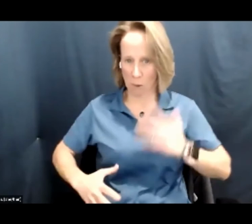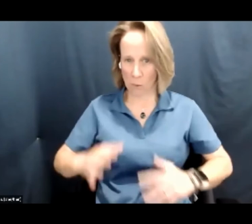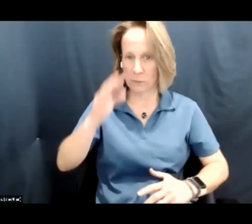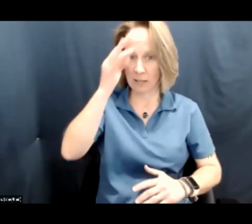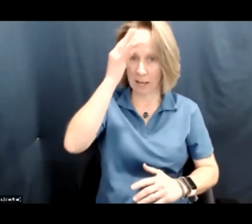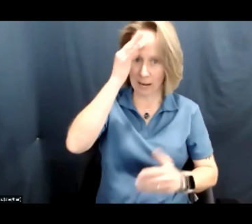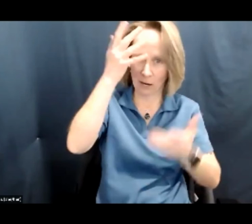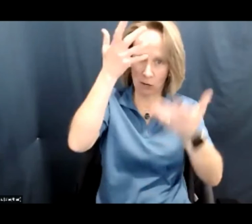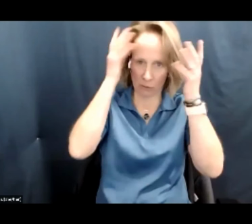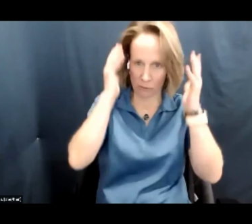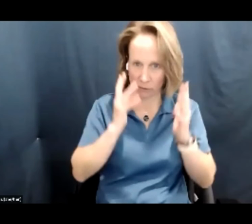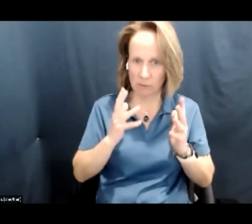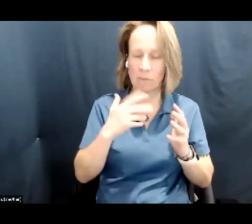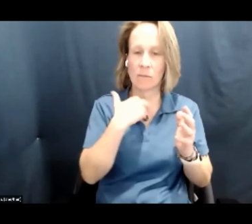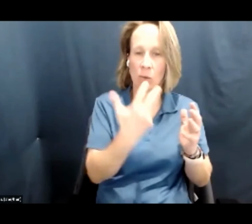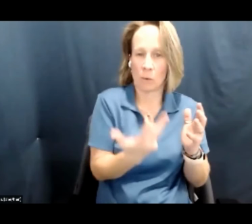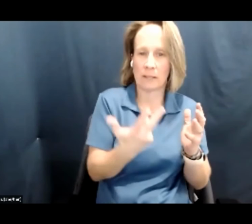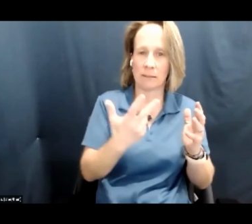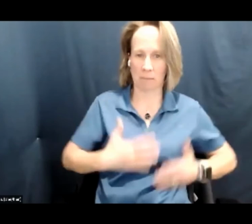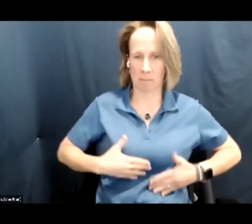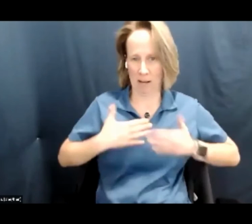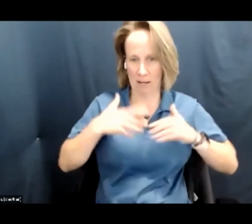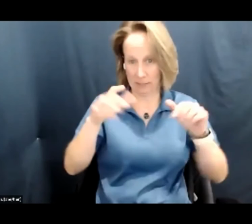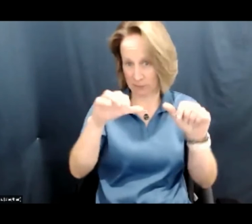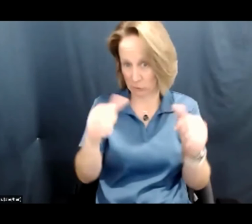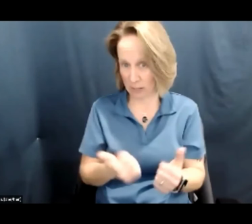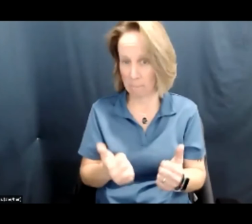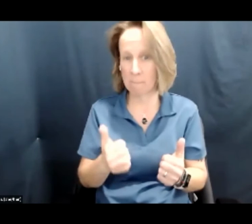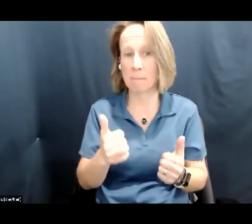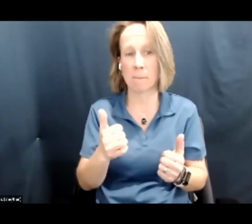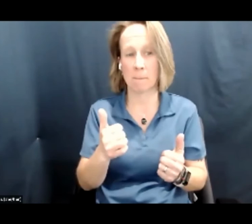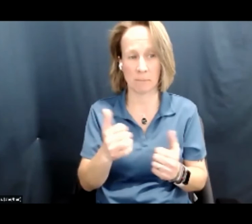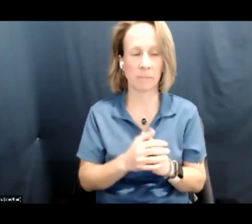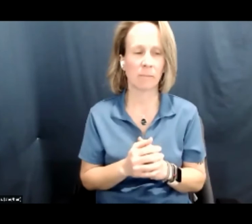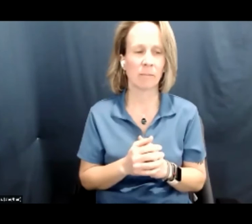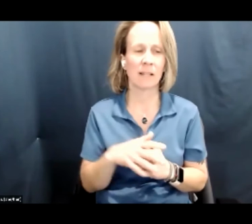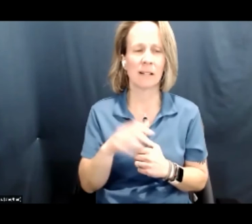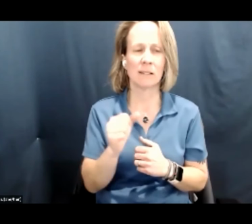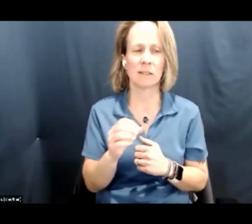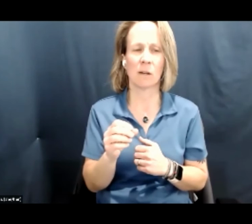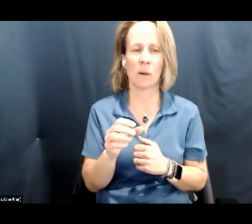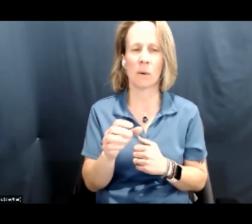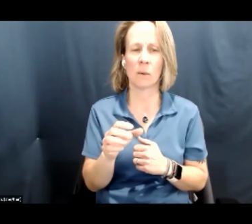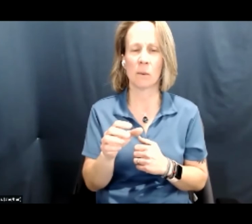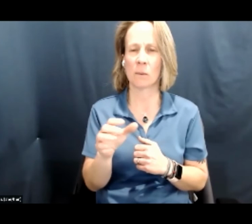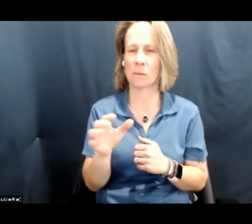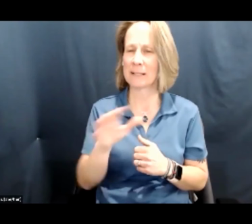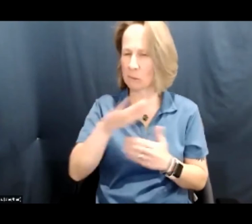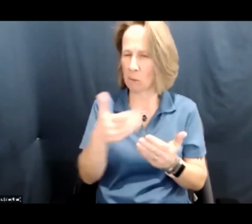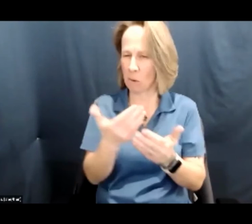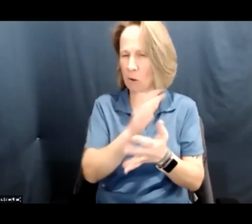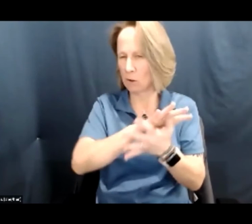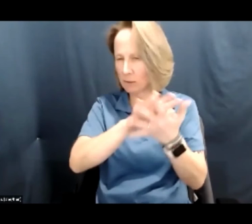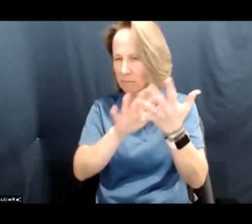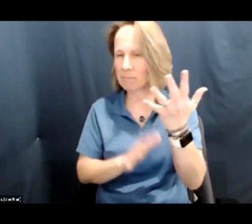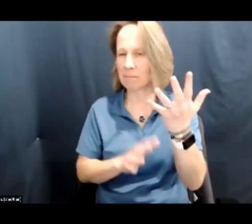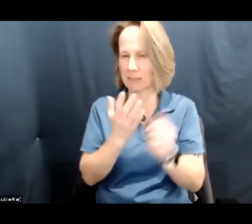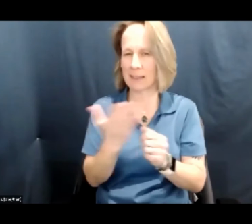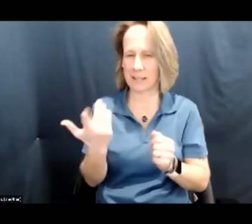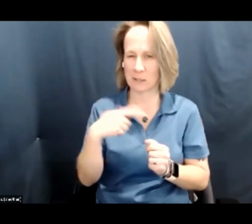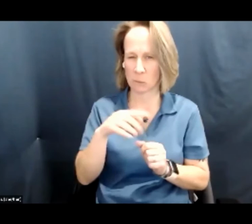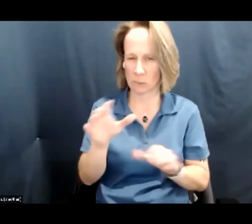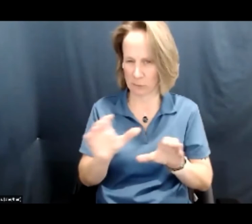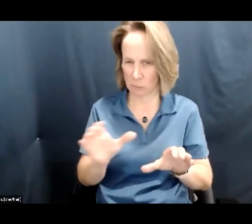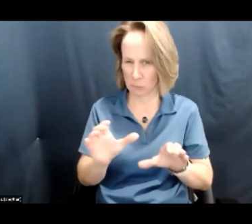voice, body shape, etc. Right? So this is all the things that we do. But it's really, really important to keep in